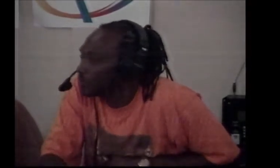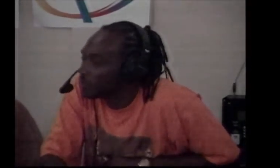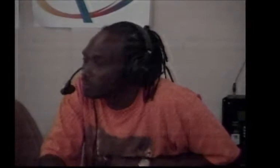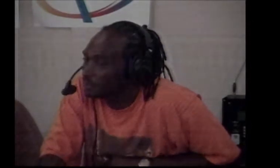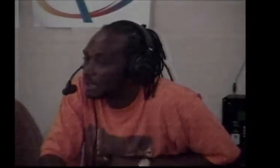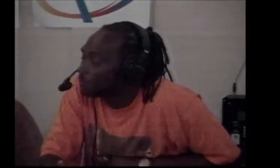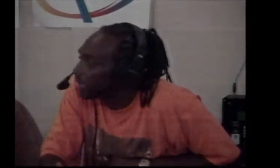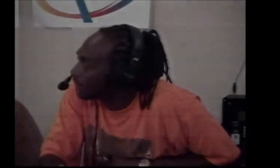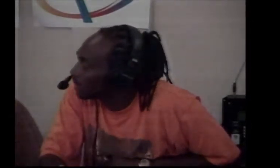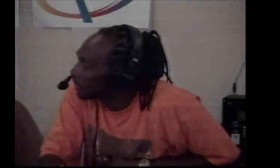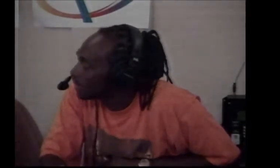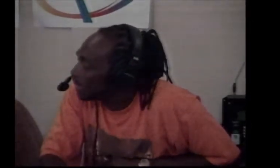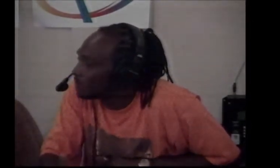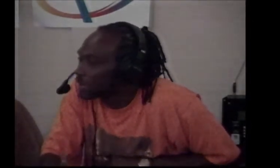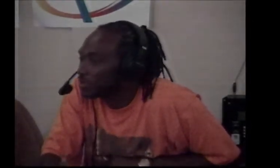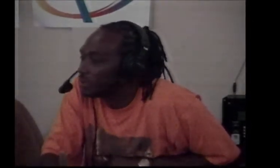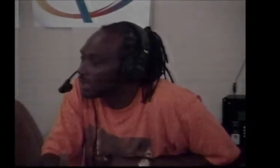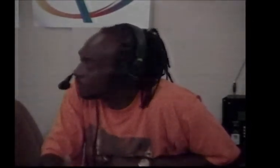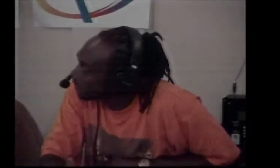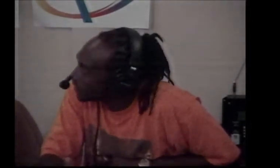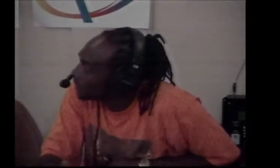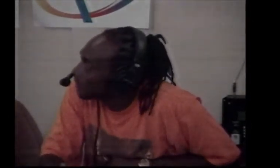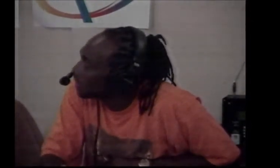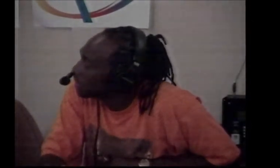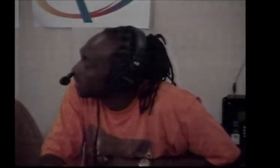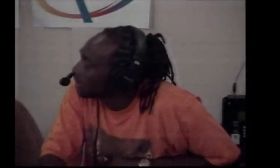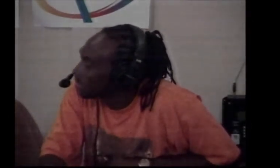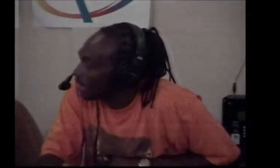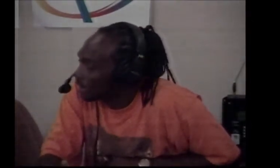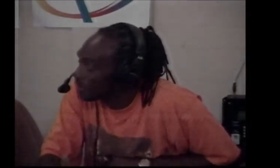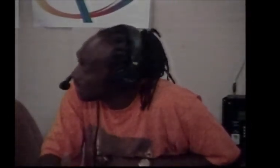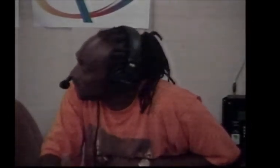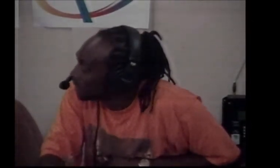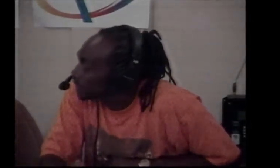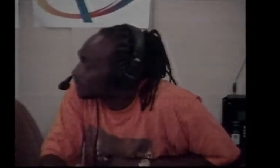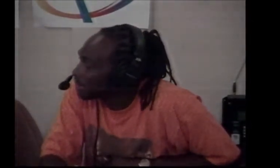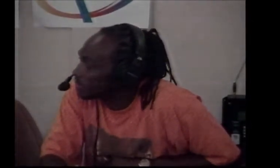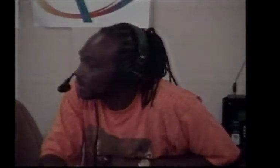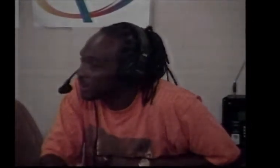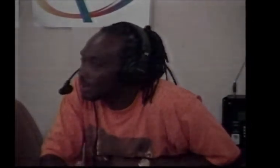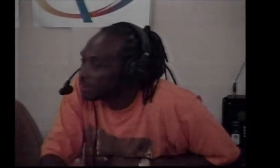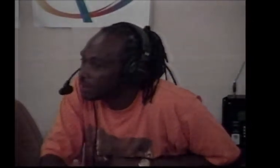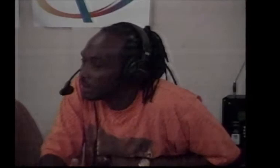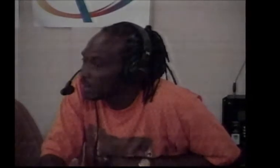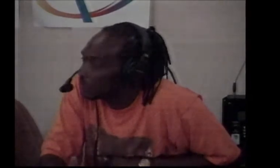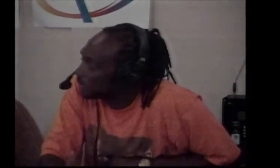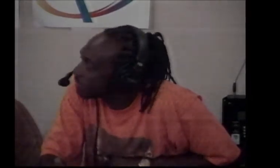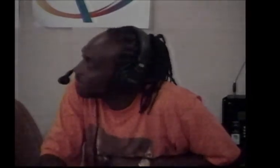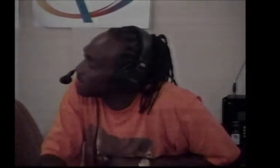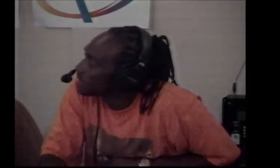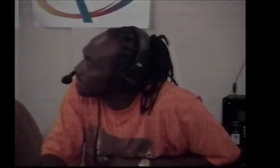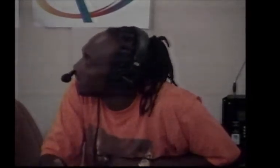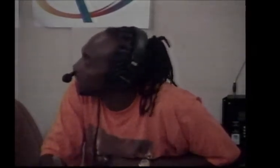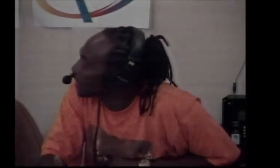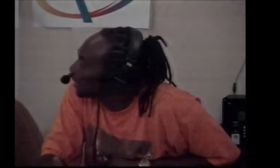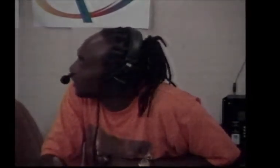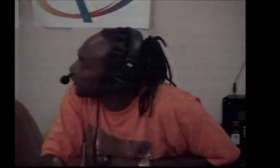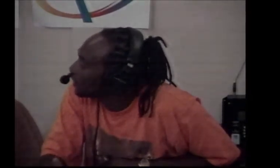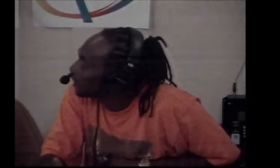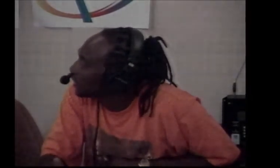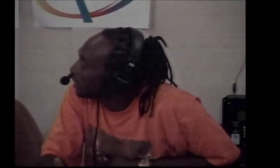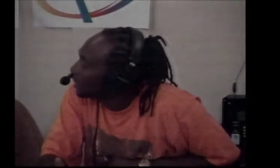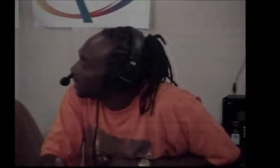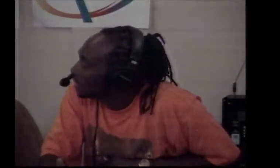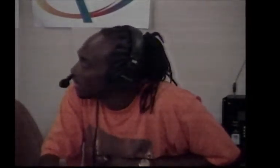you apply. It based on the type of person you are, your clean police record, and you know that's basically some of the things that they look